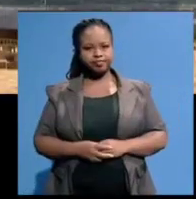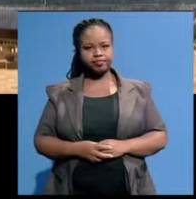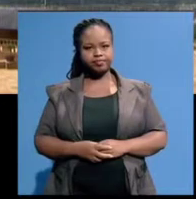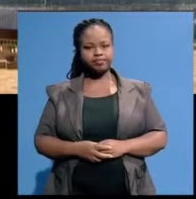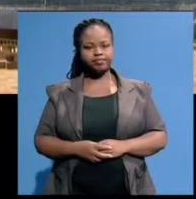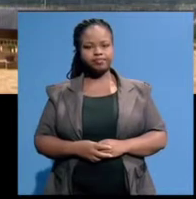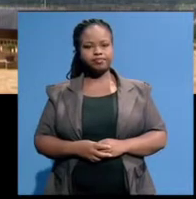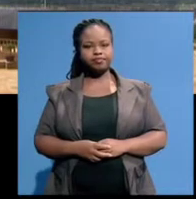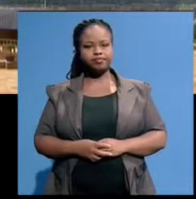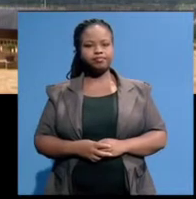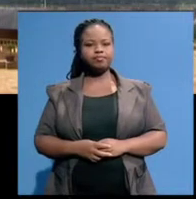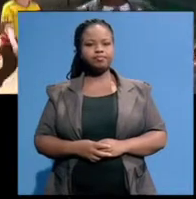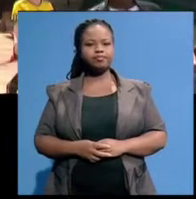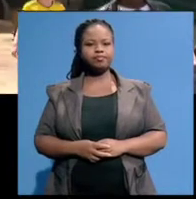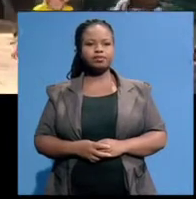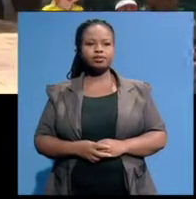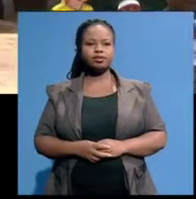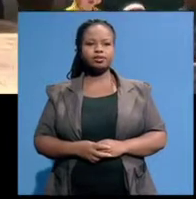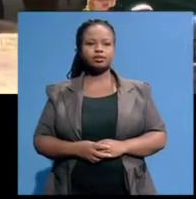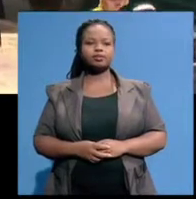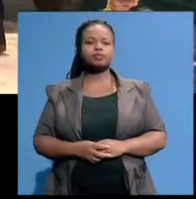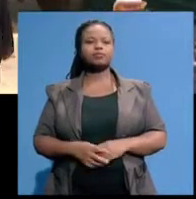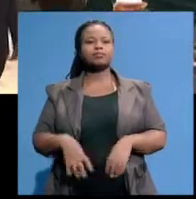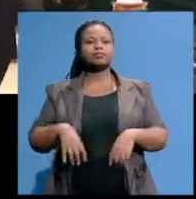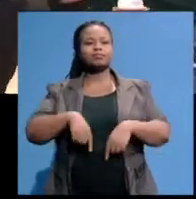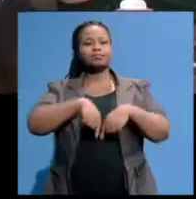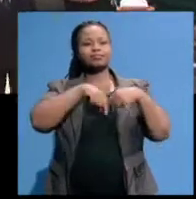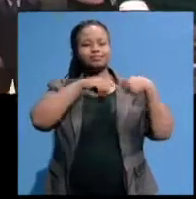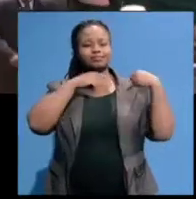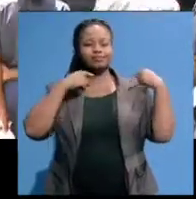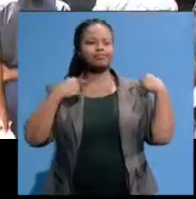There are hosts of weary